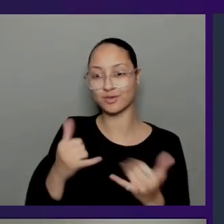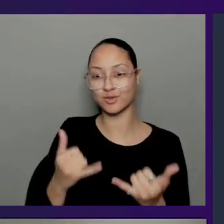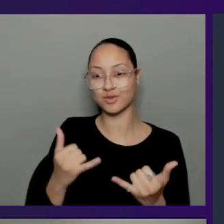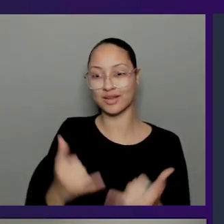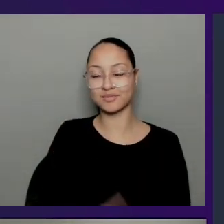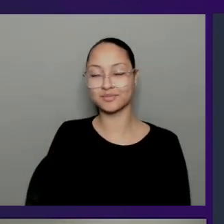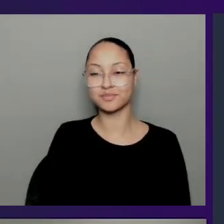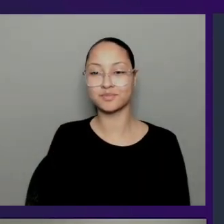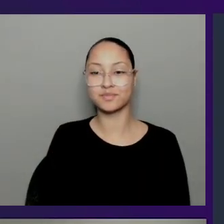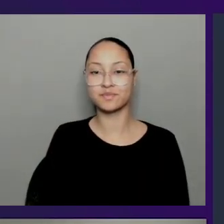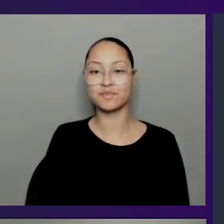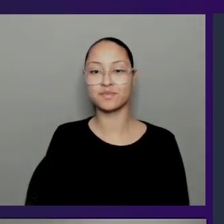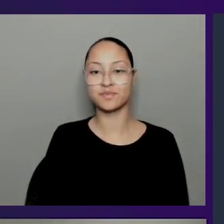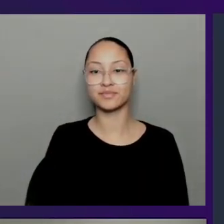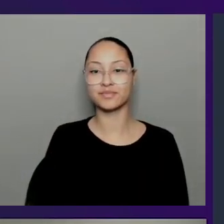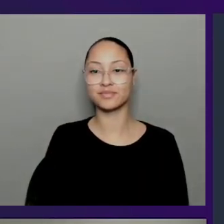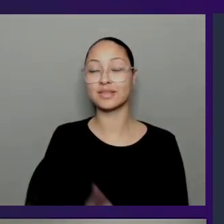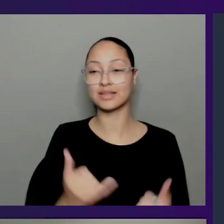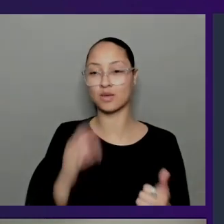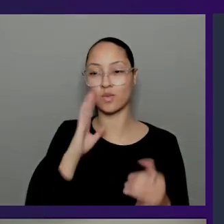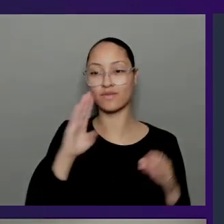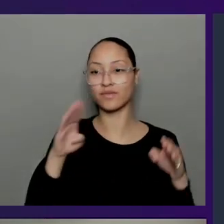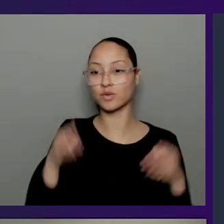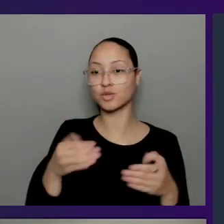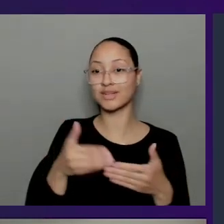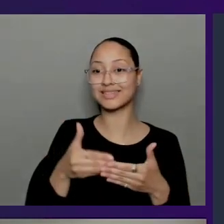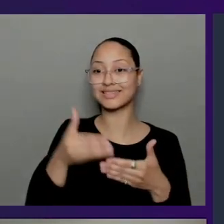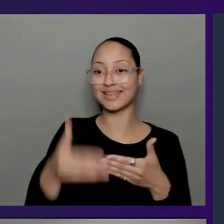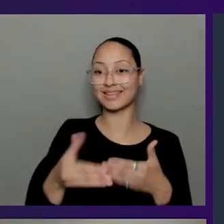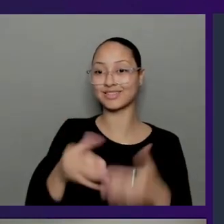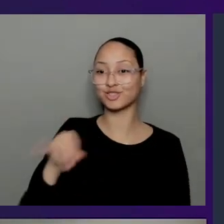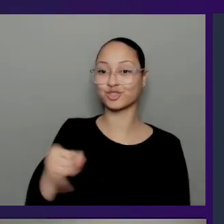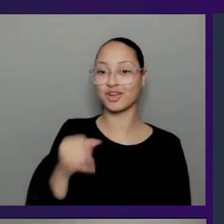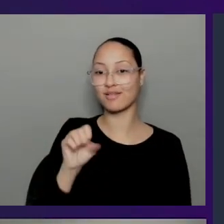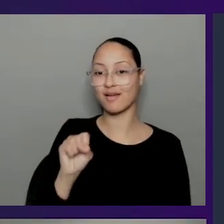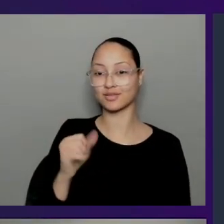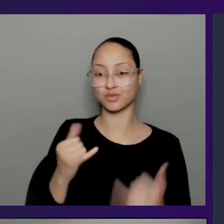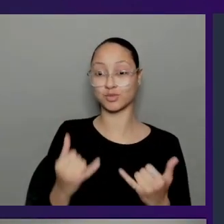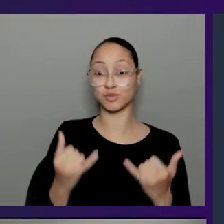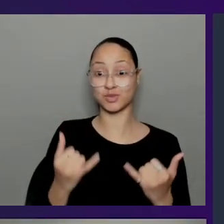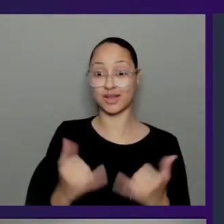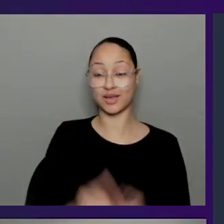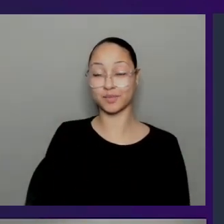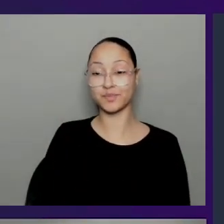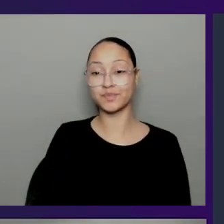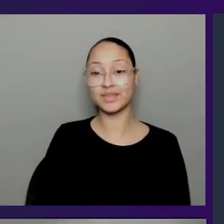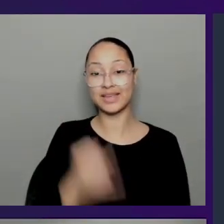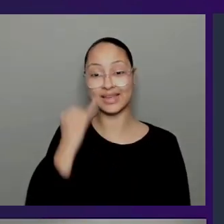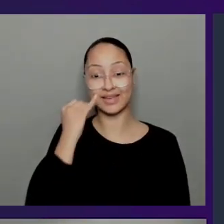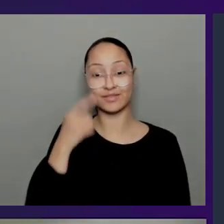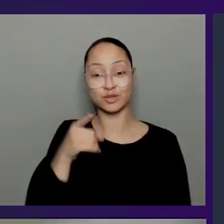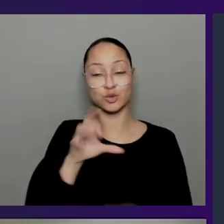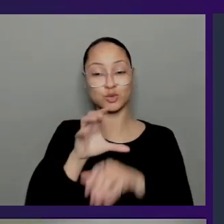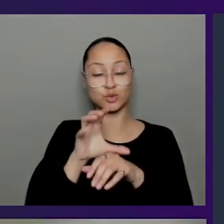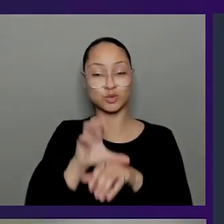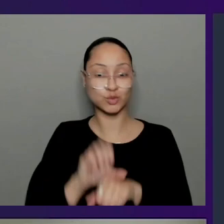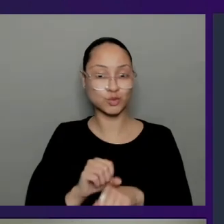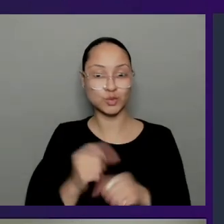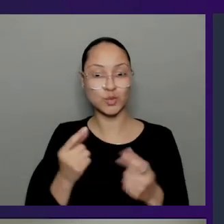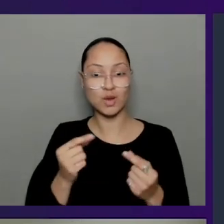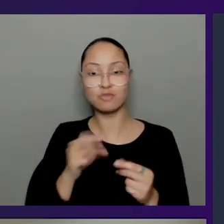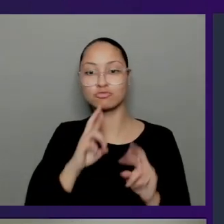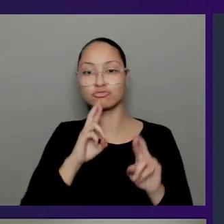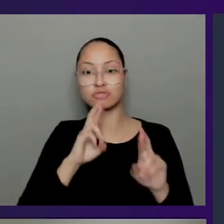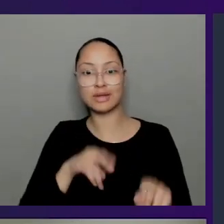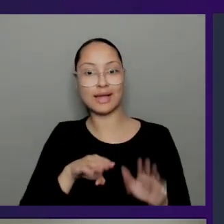So we're going to focus on Next.js today. Now, if you're used to being a React developer, what you'll see on the page here is